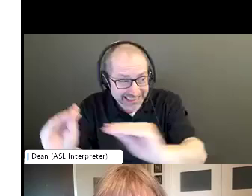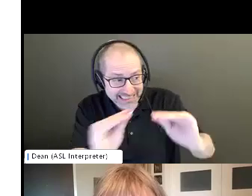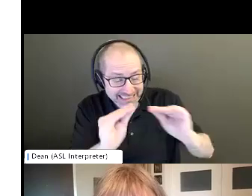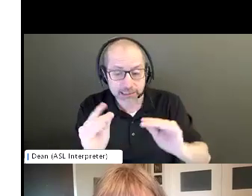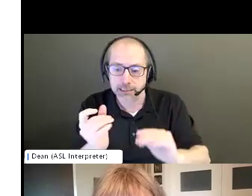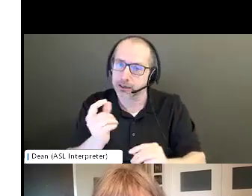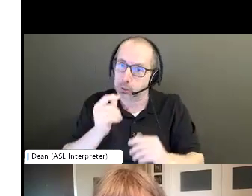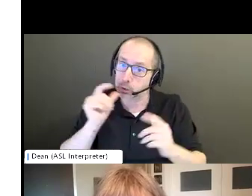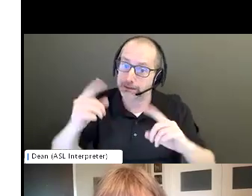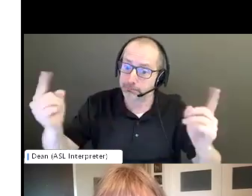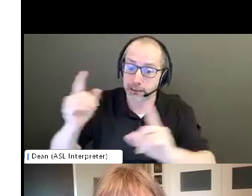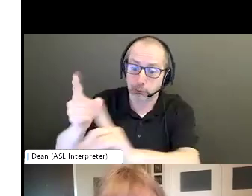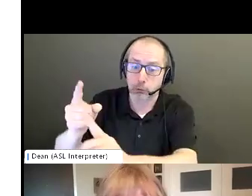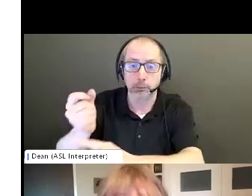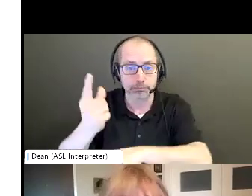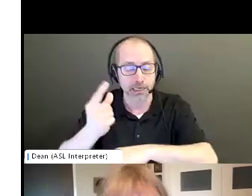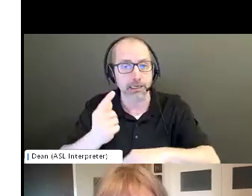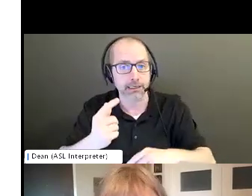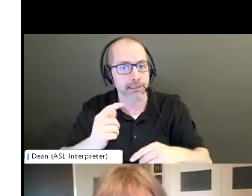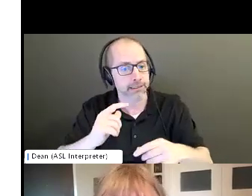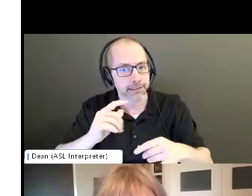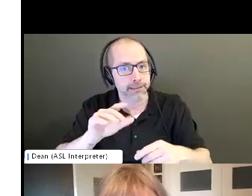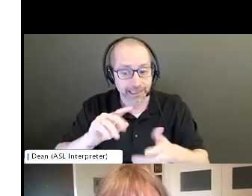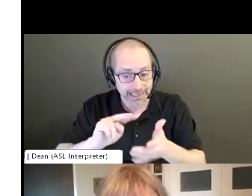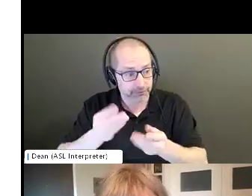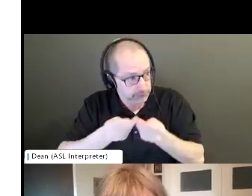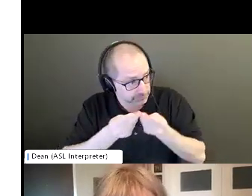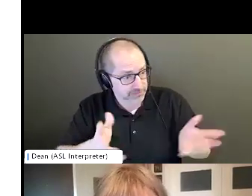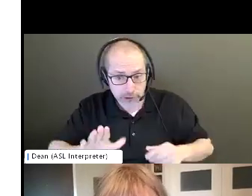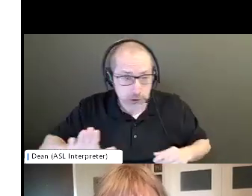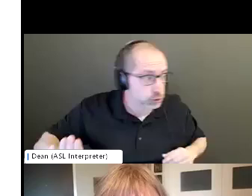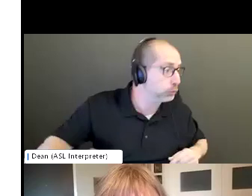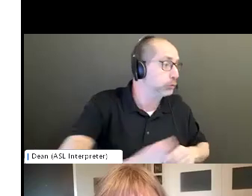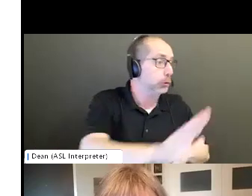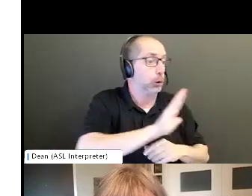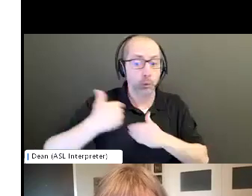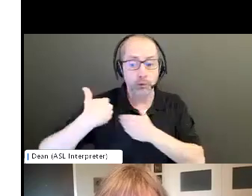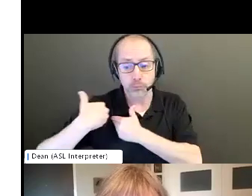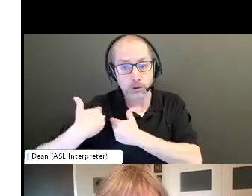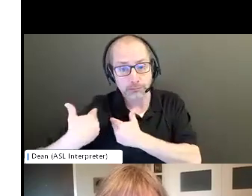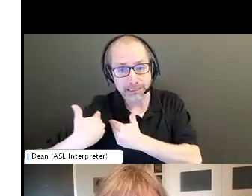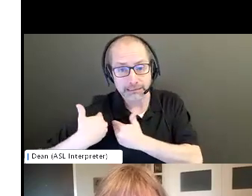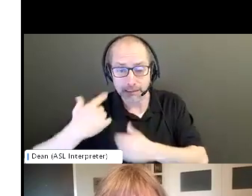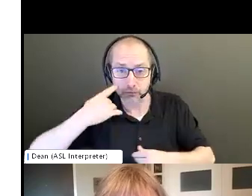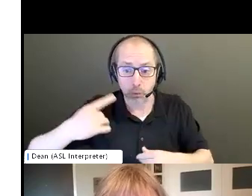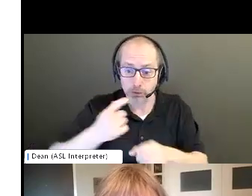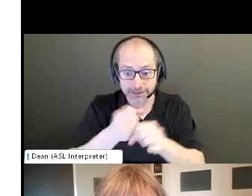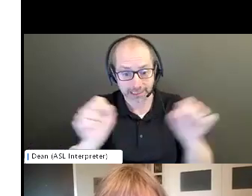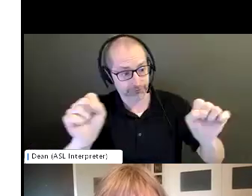responsibility for safety across the back of the entire population, then we can start to talk